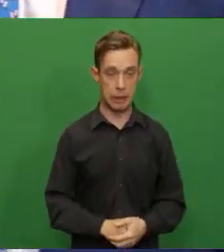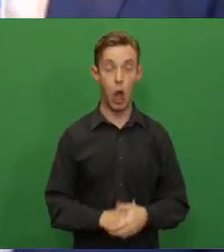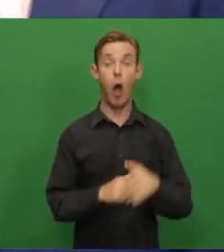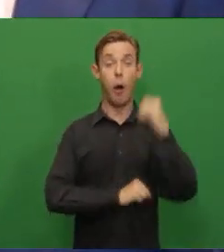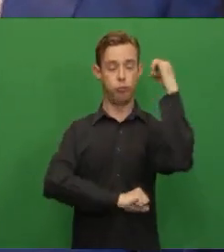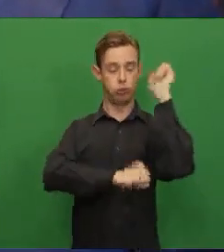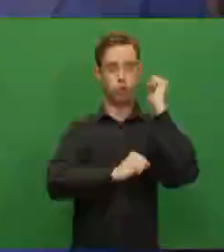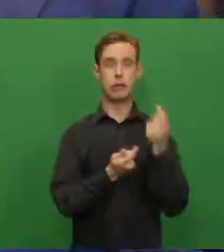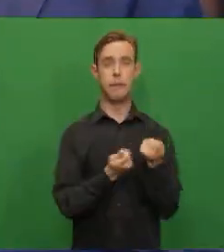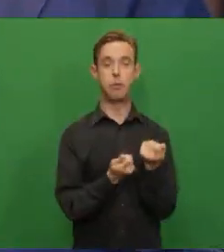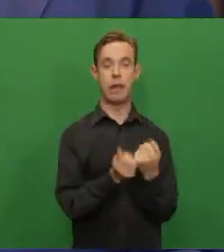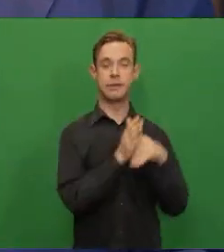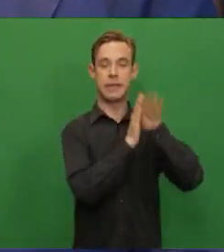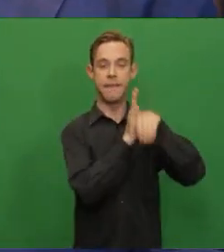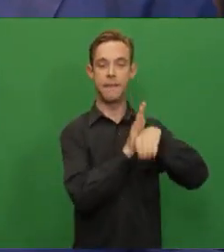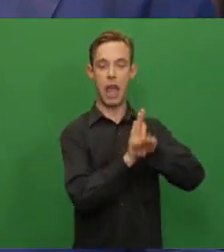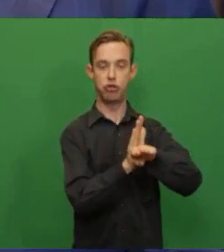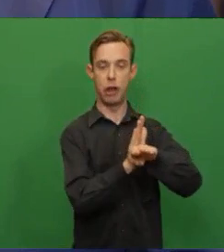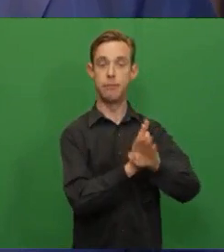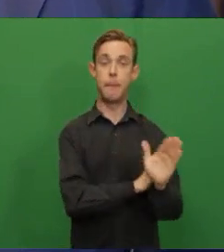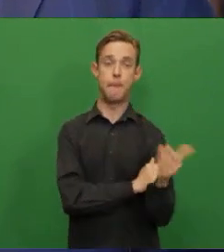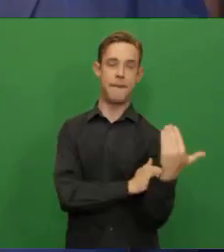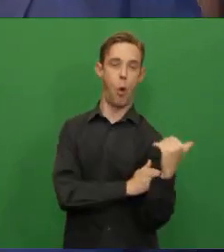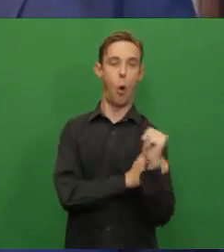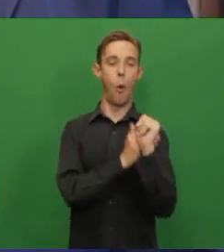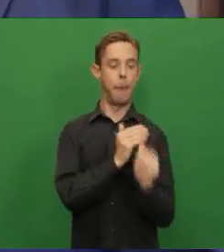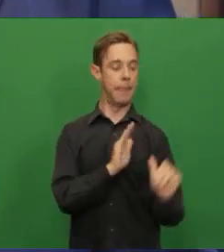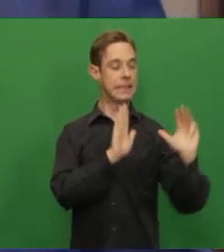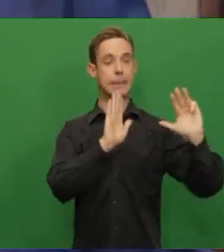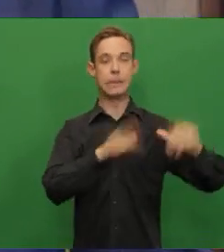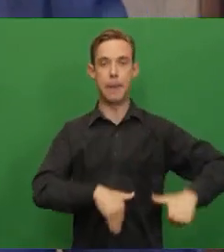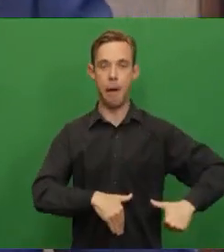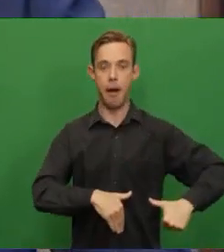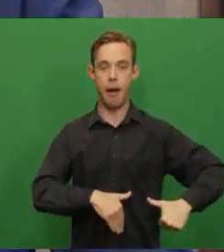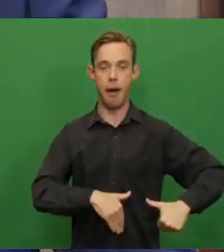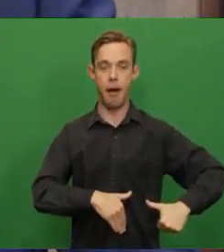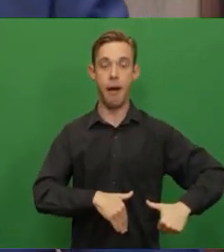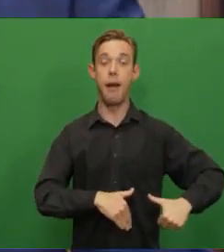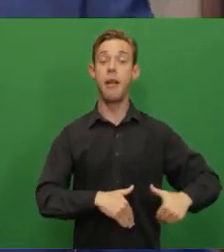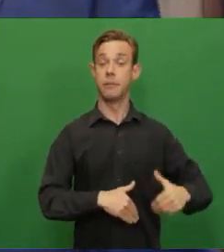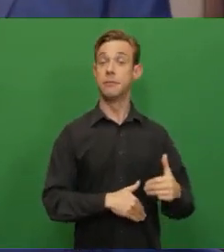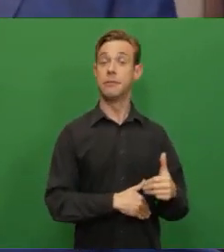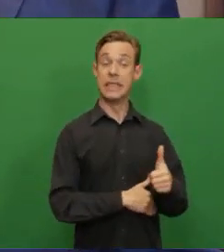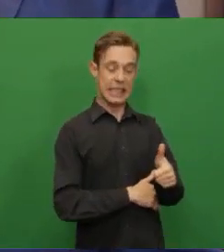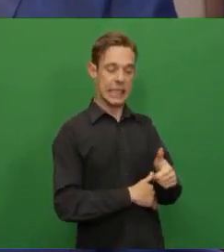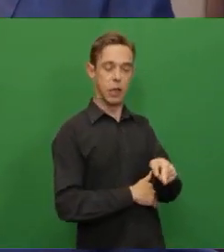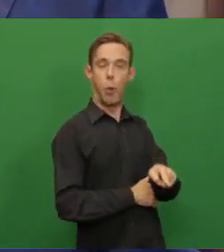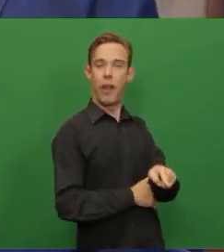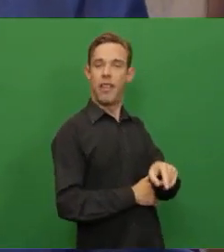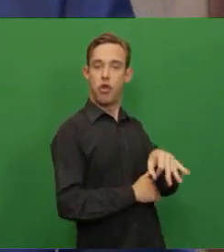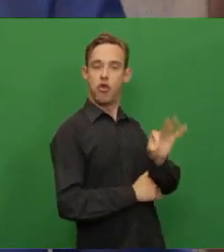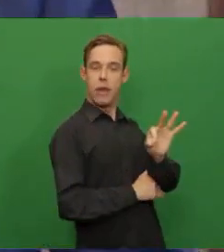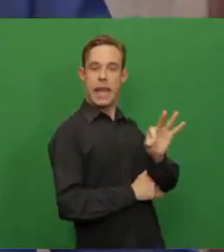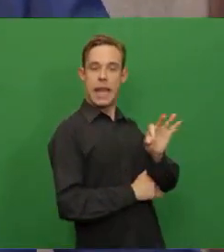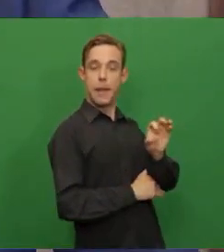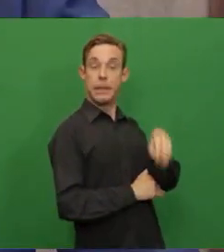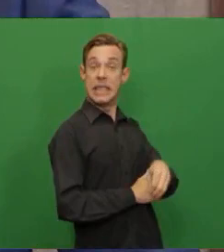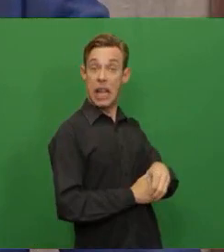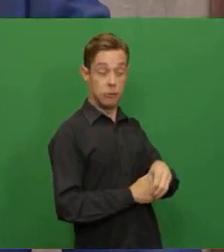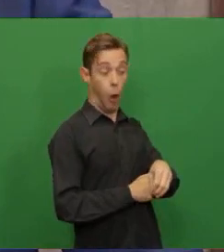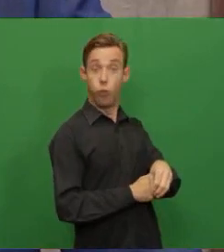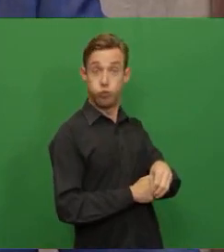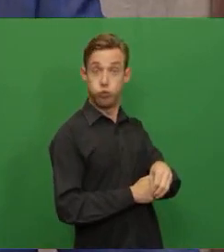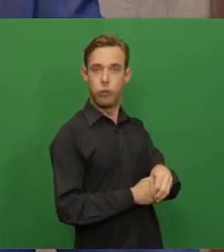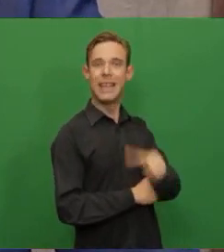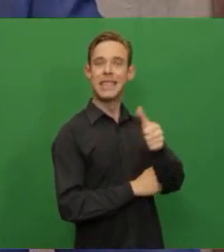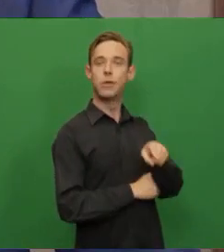to 6.2% in September from 6.3% in August.